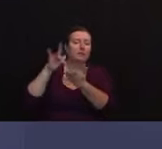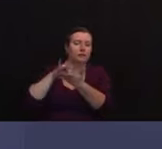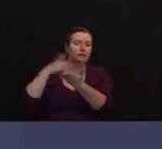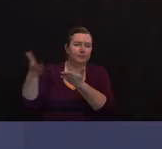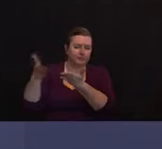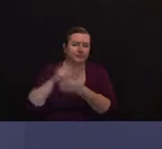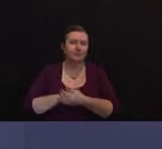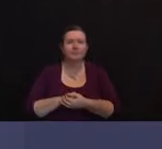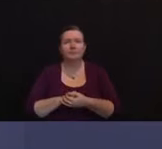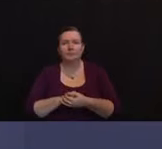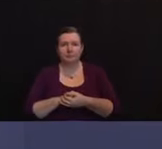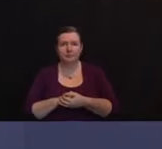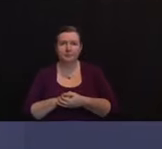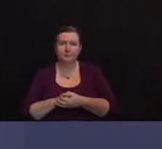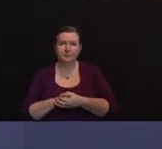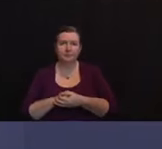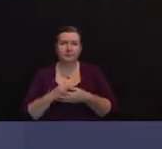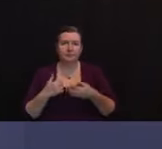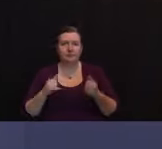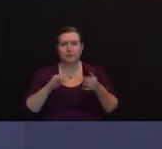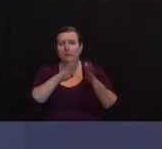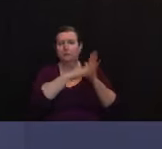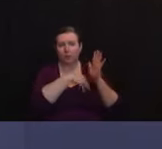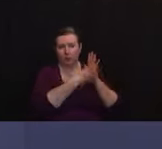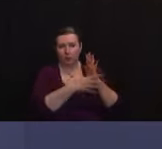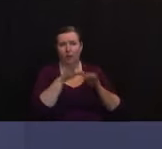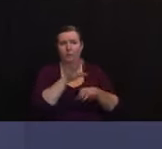yesterday. The hotline,